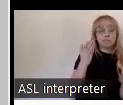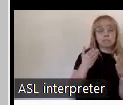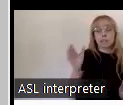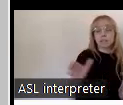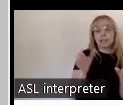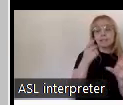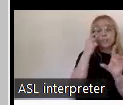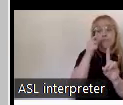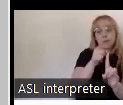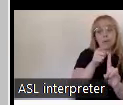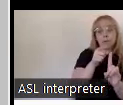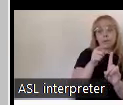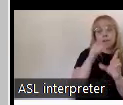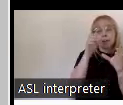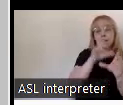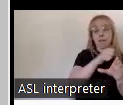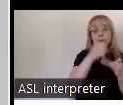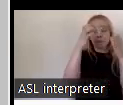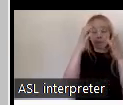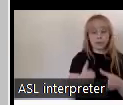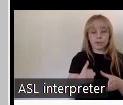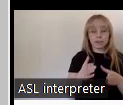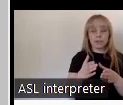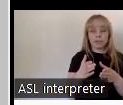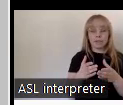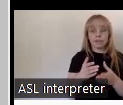for or on behalf of other people.